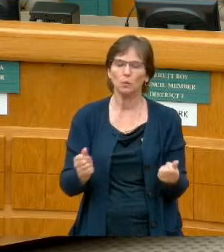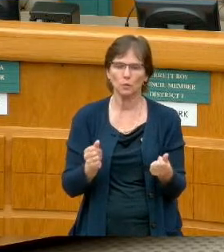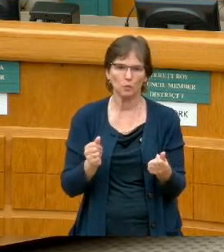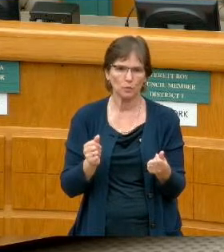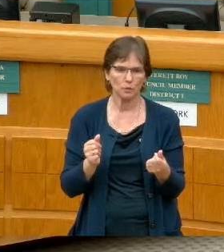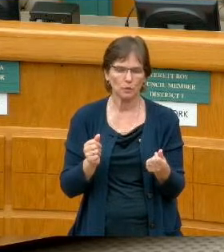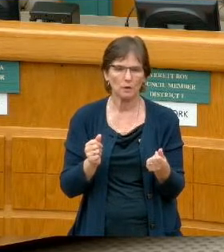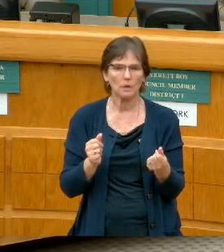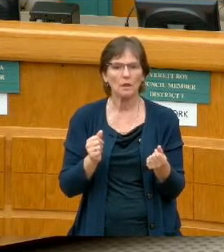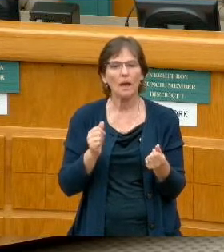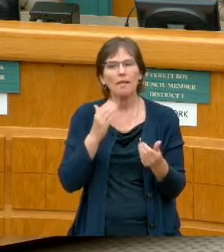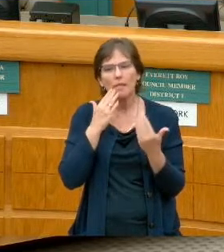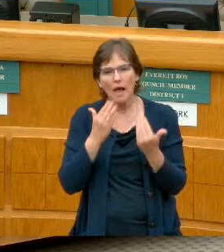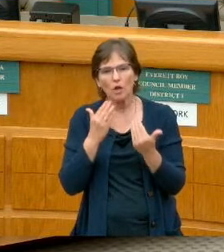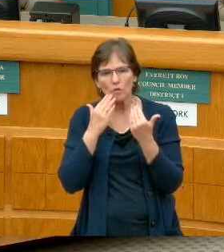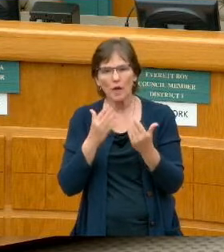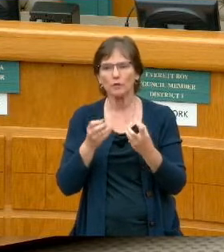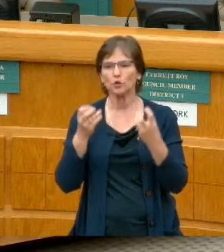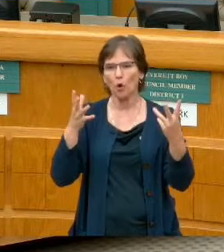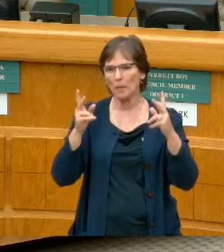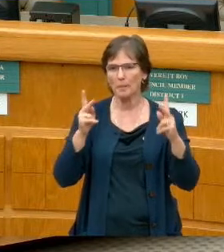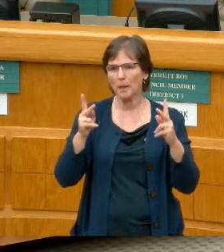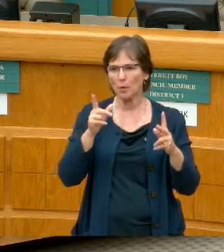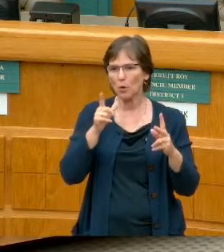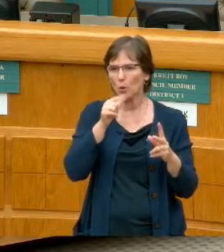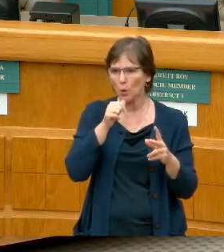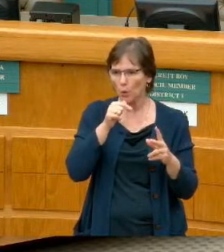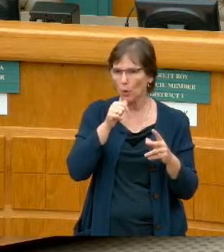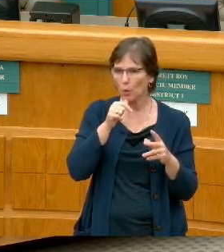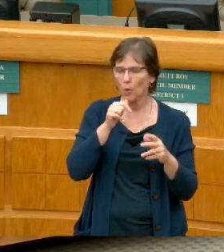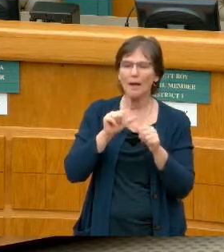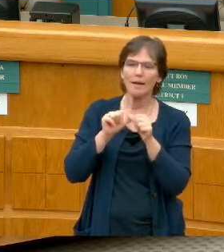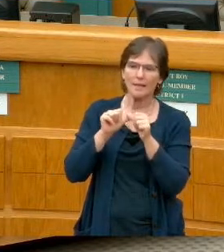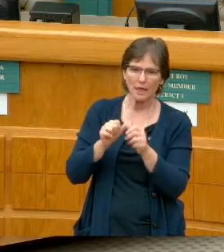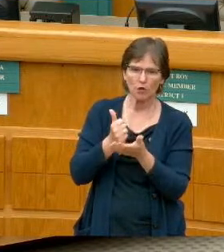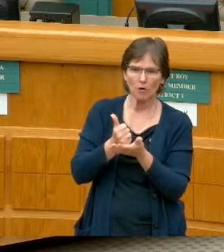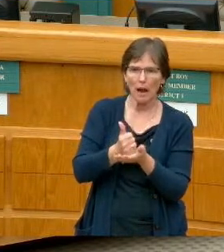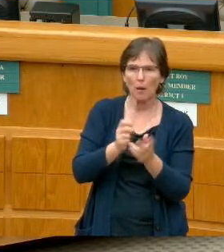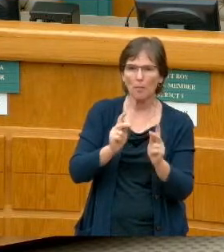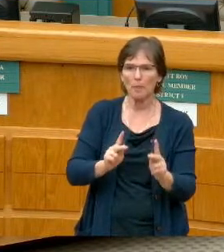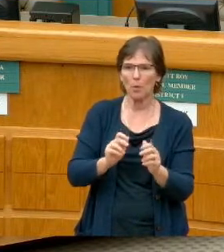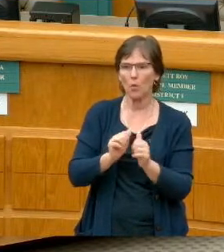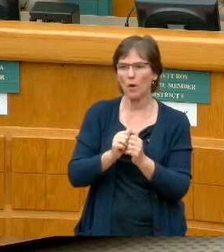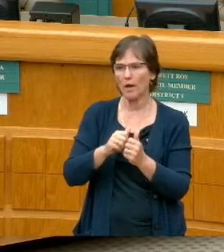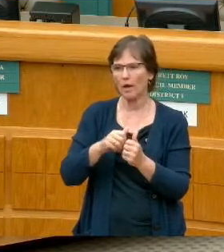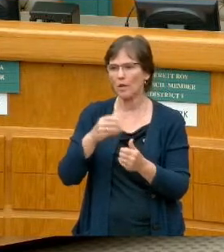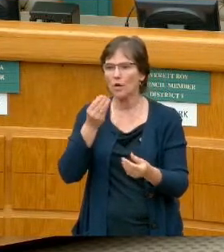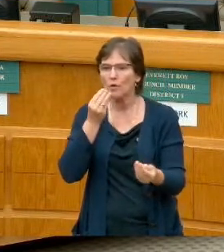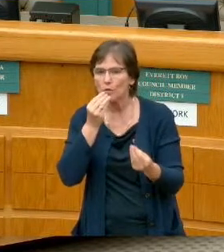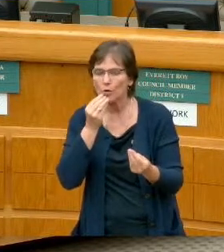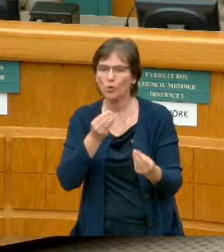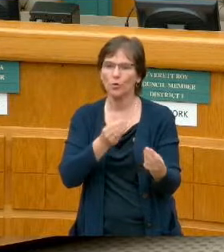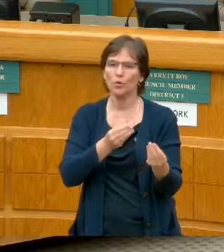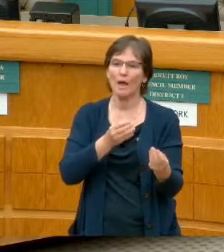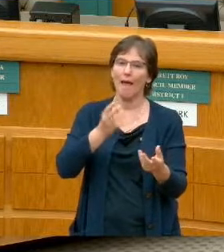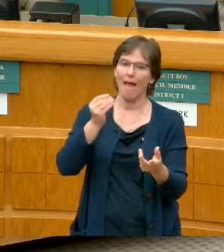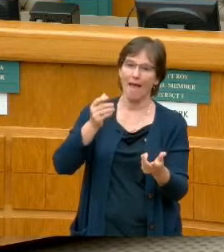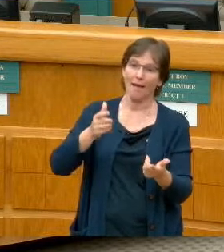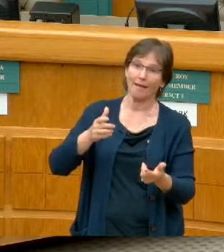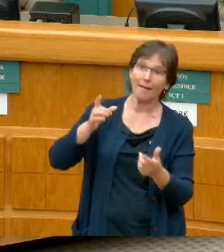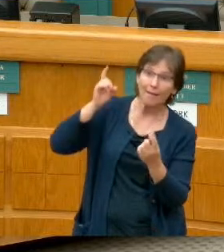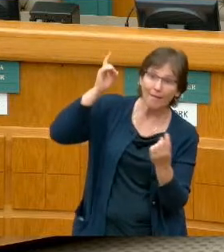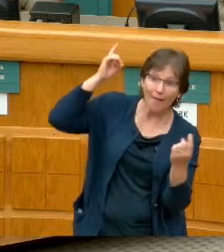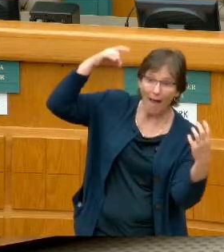all of our essential workers who keep food on those shelves, keep the lights on and the water flowing, and allow us to remember